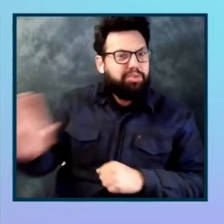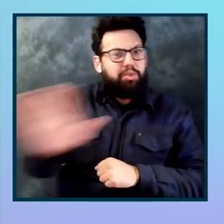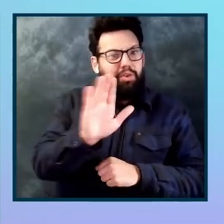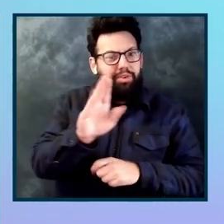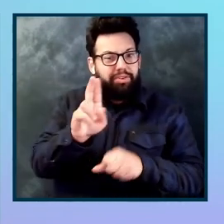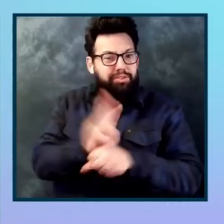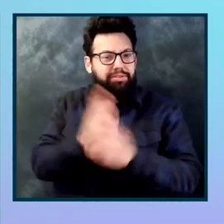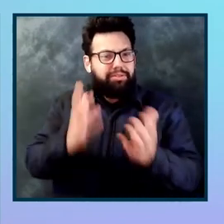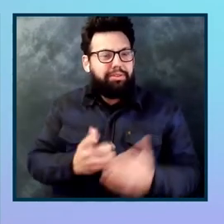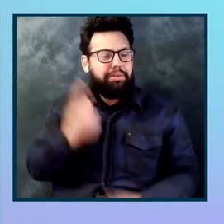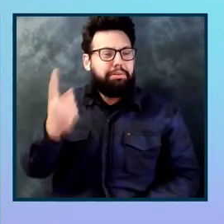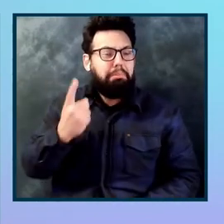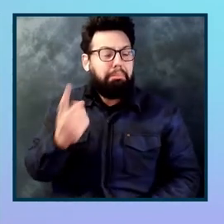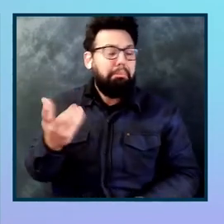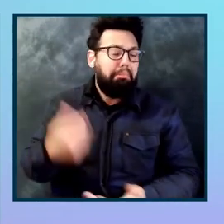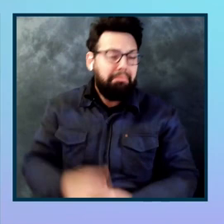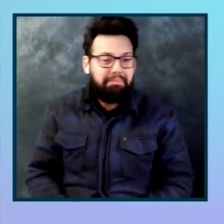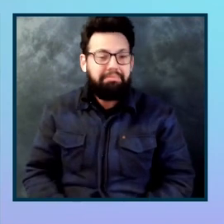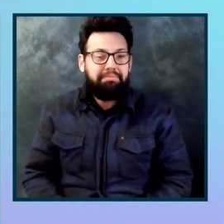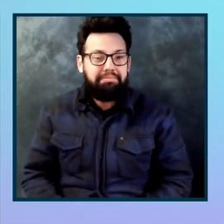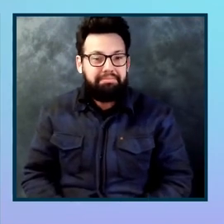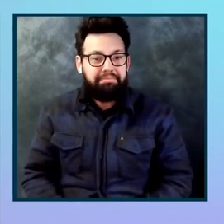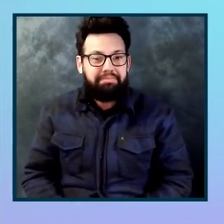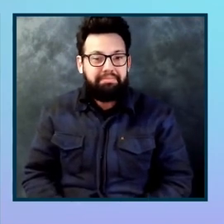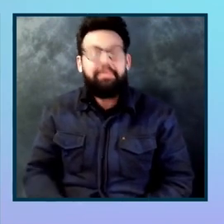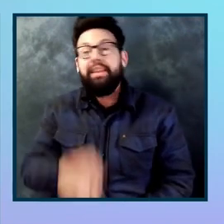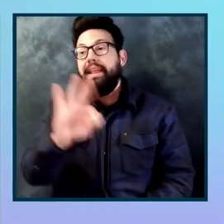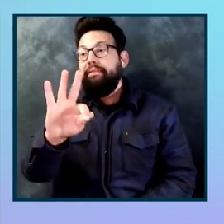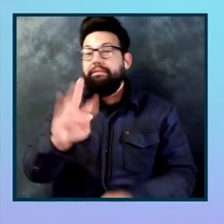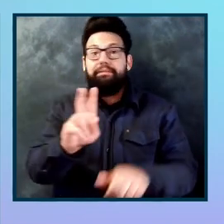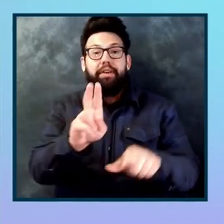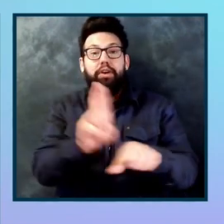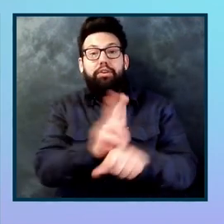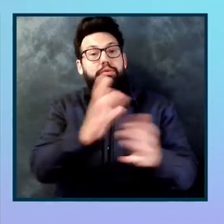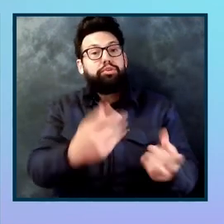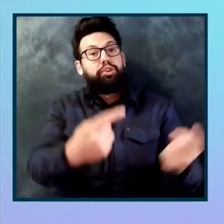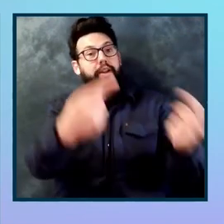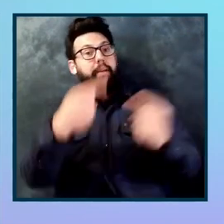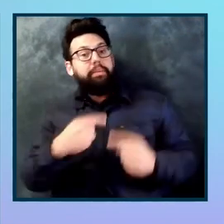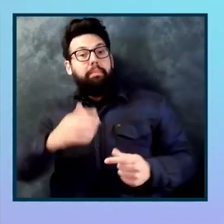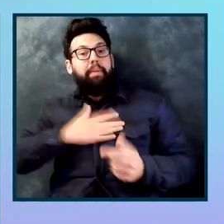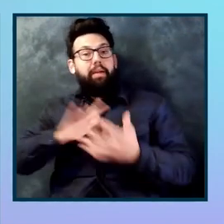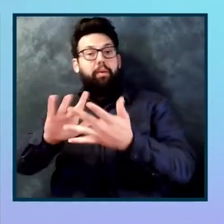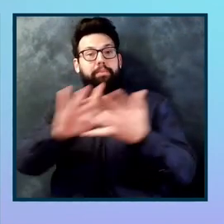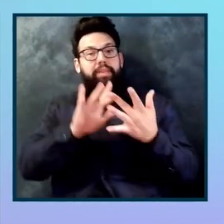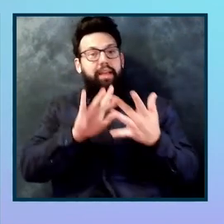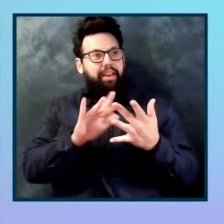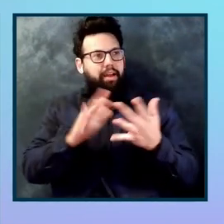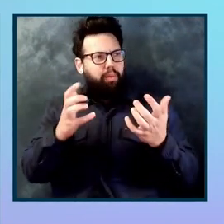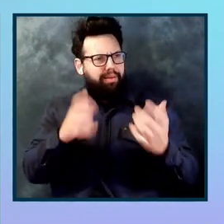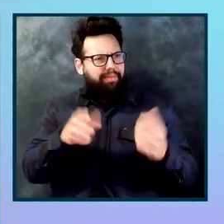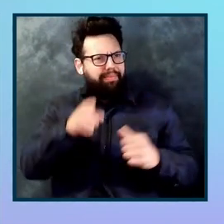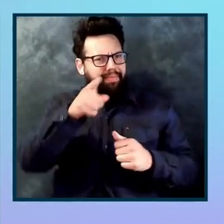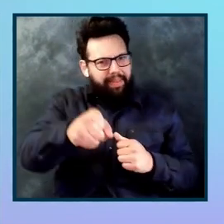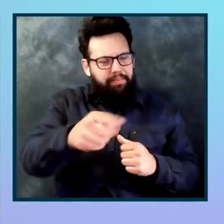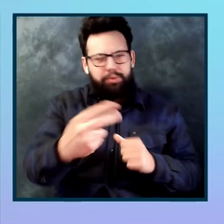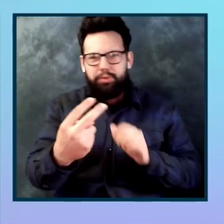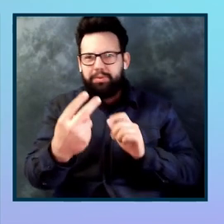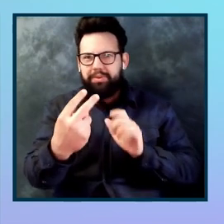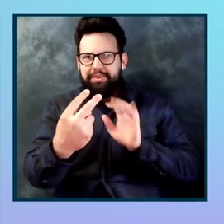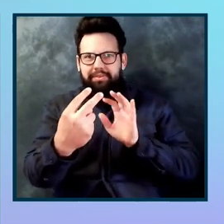When I come to a site, well, if a user comes to my site, I'd want their focus to be on me, on my site.